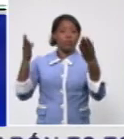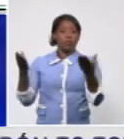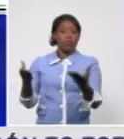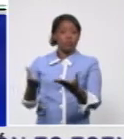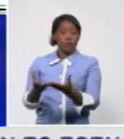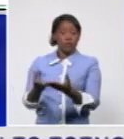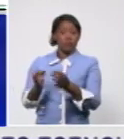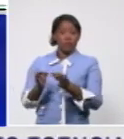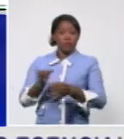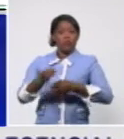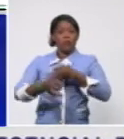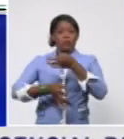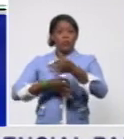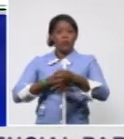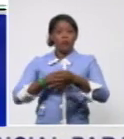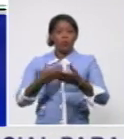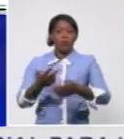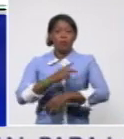17,649 deaths.